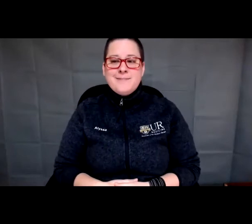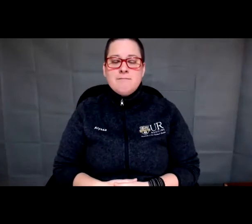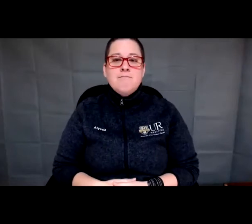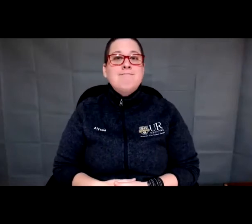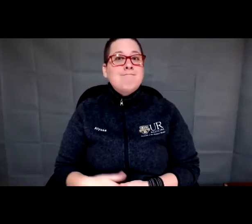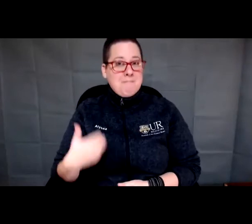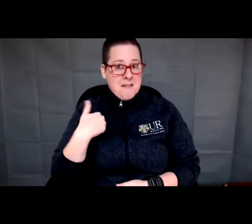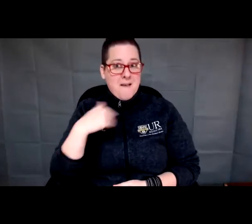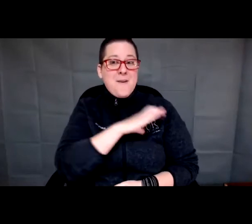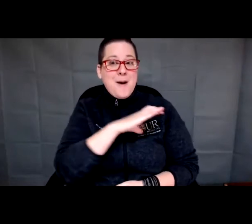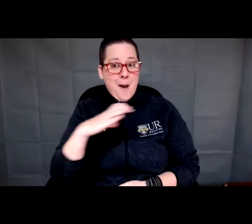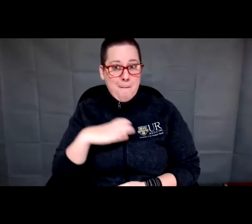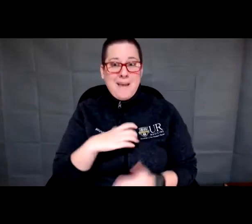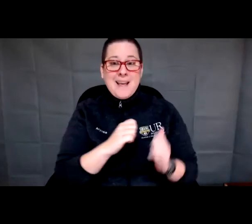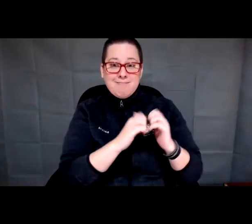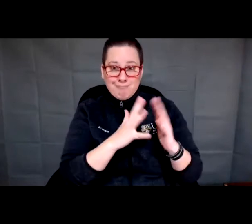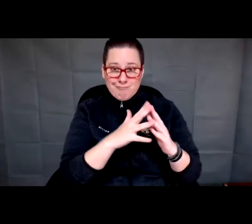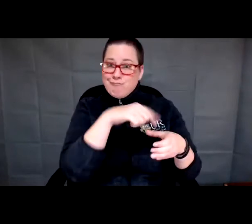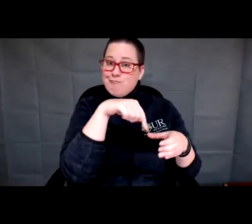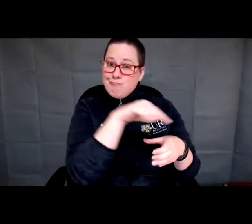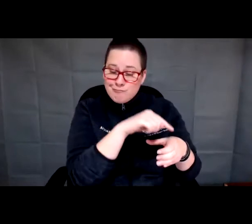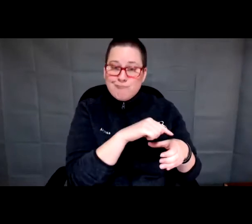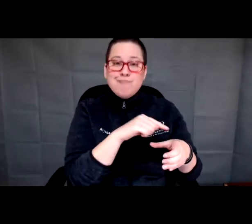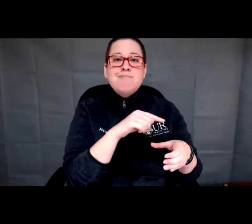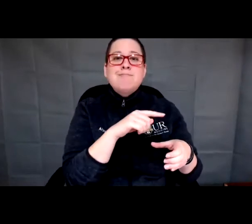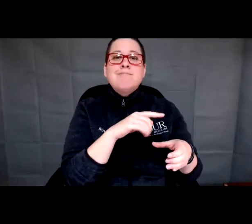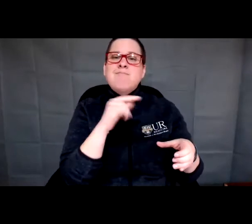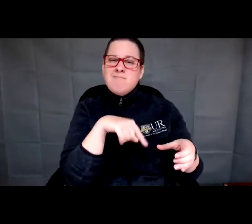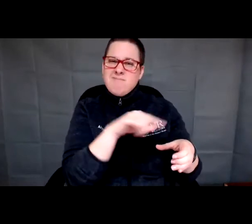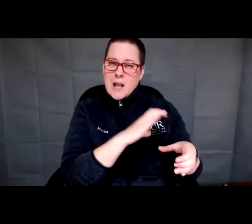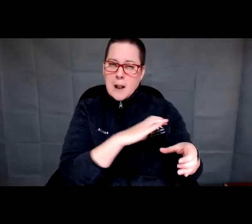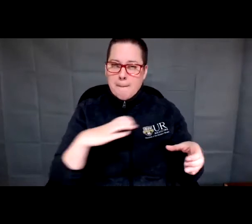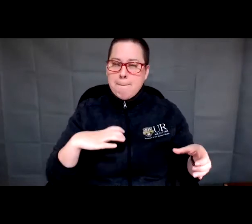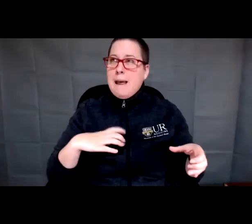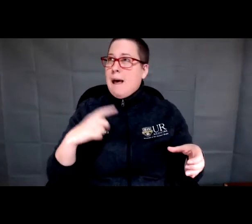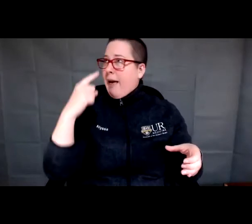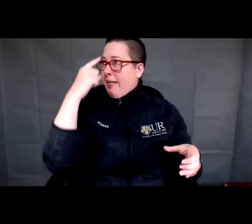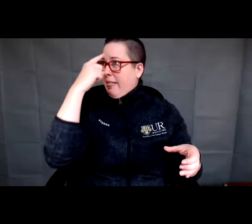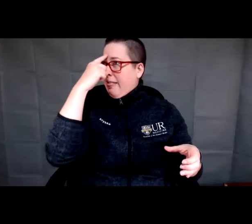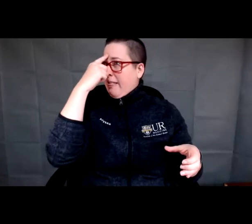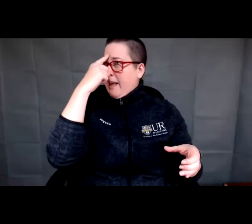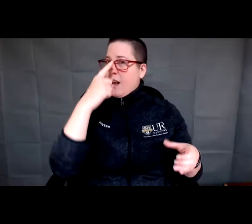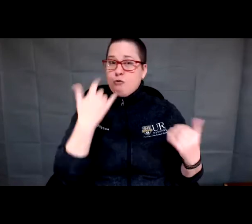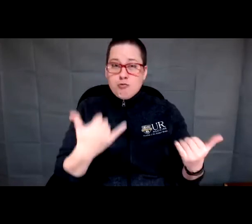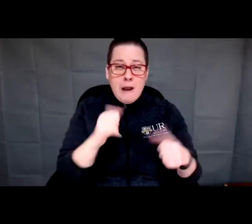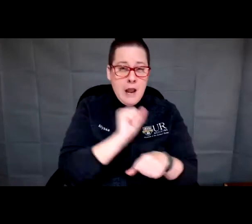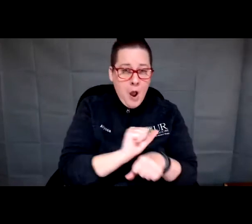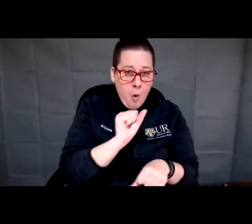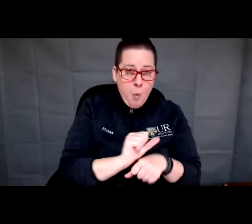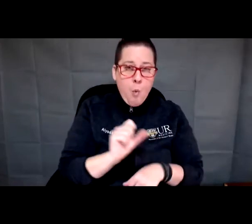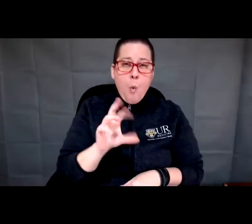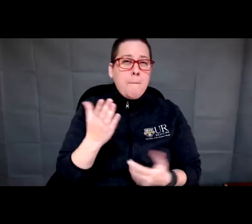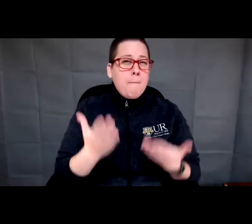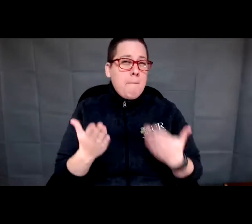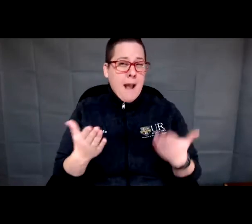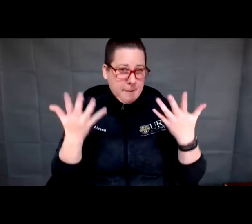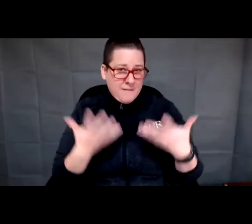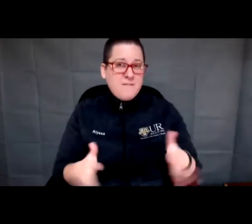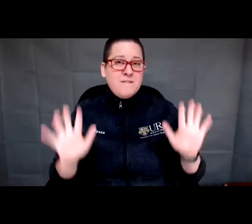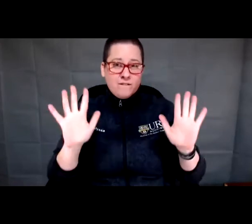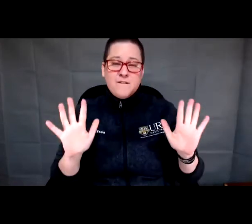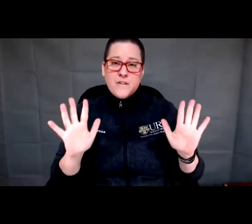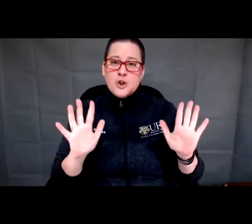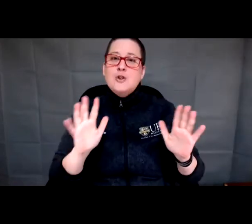is a committee that is formed. That committee, I believe, is either working on or has finalized a